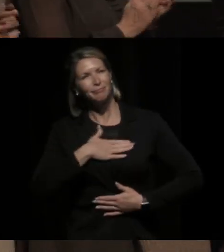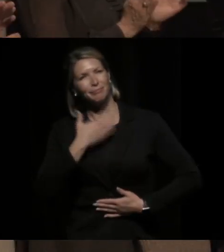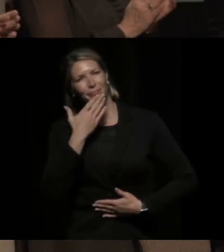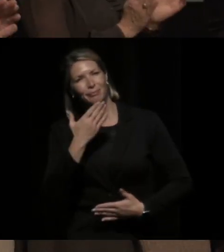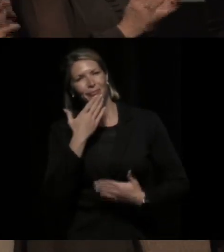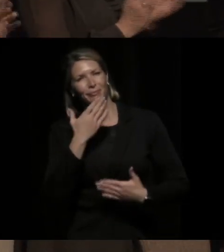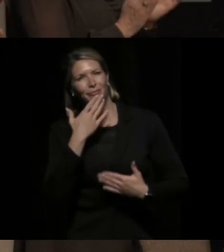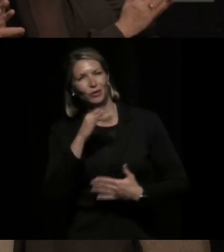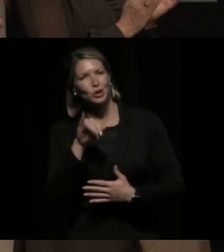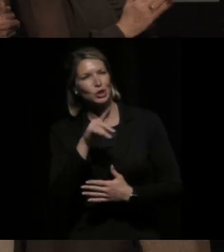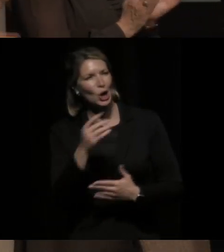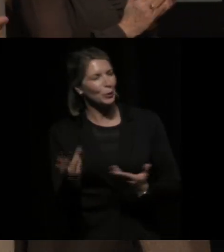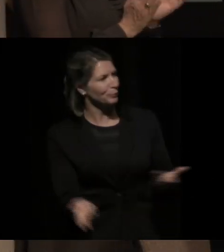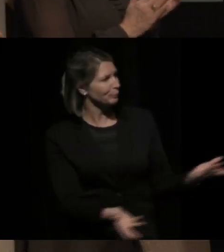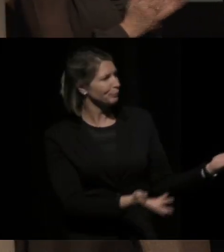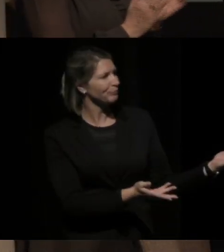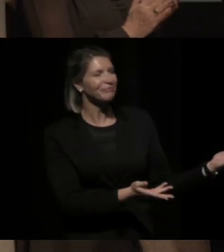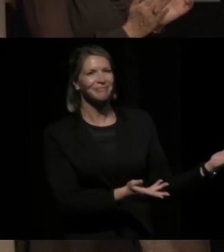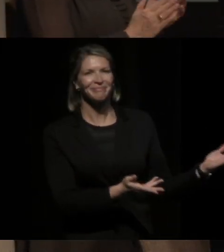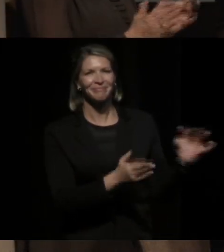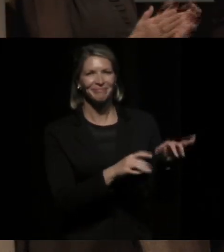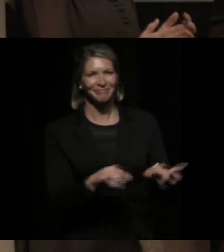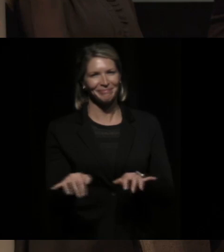this afternoon.